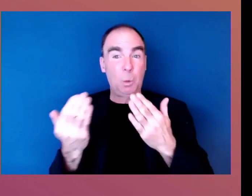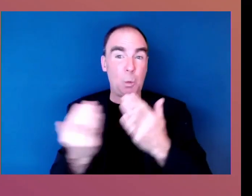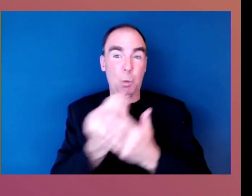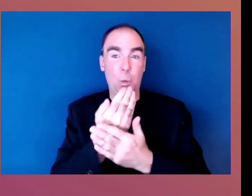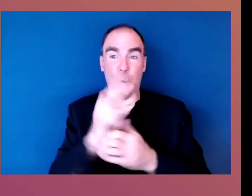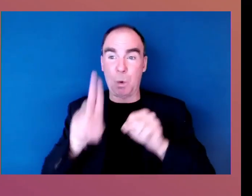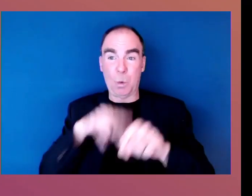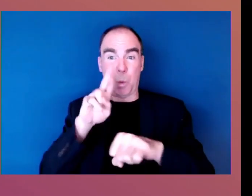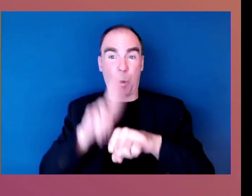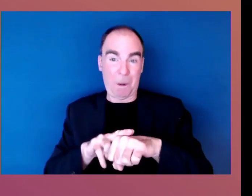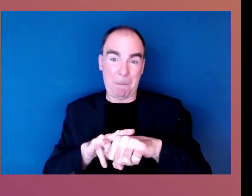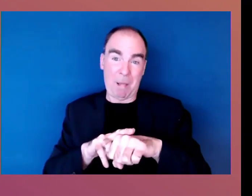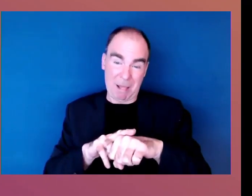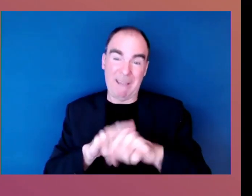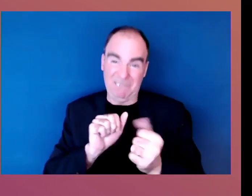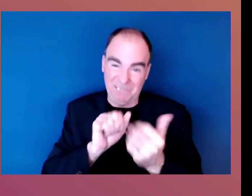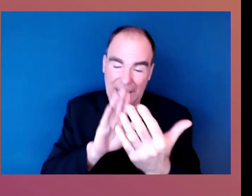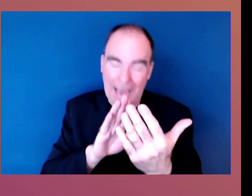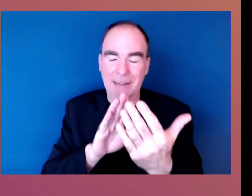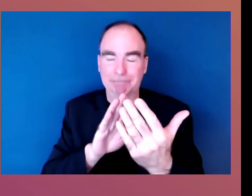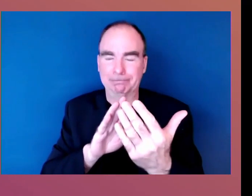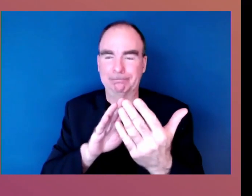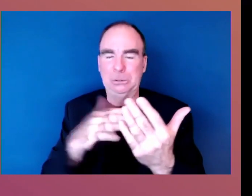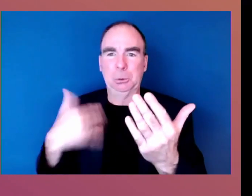imagined. It is much harder for